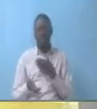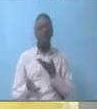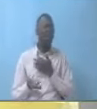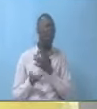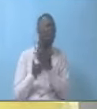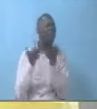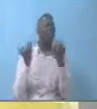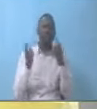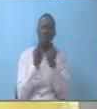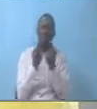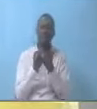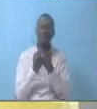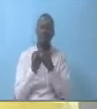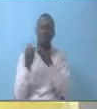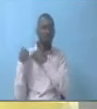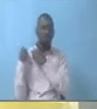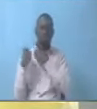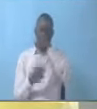to do.